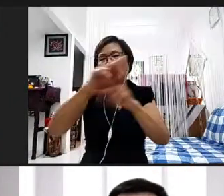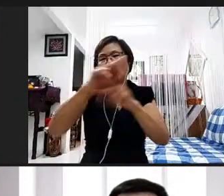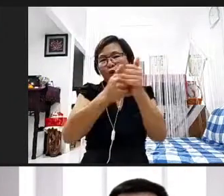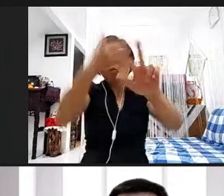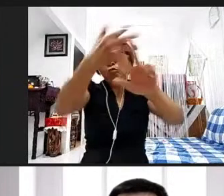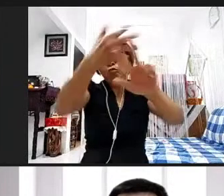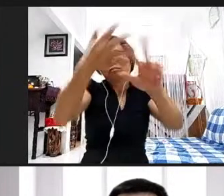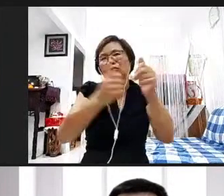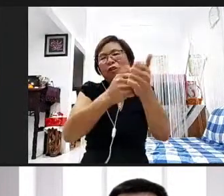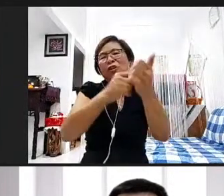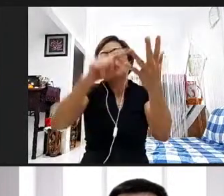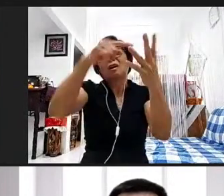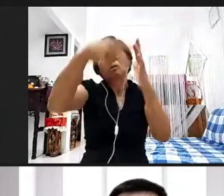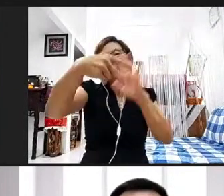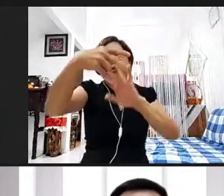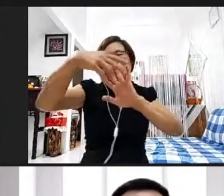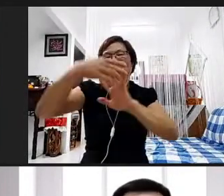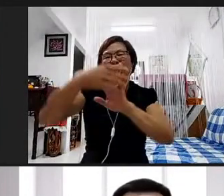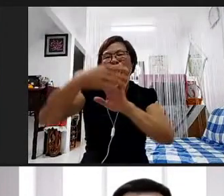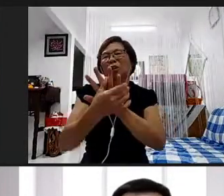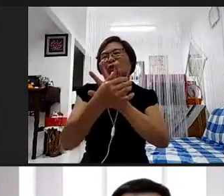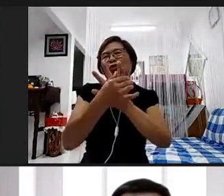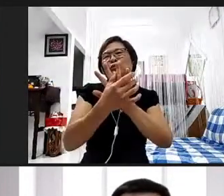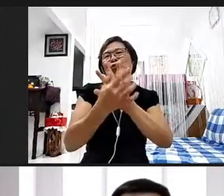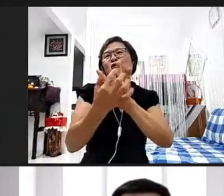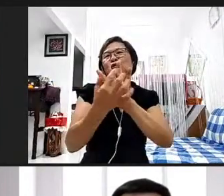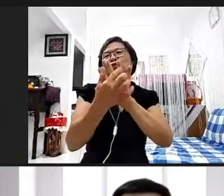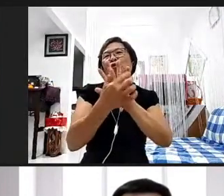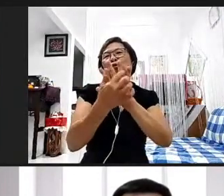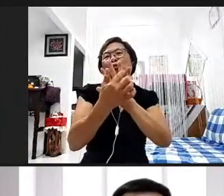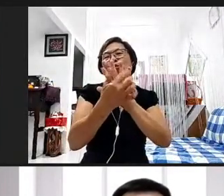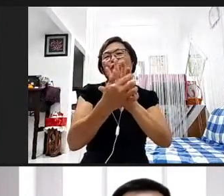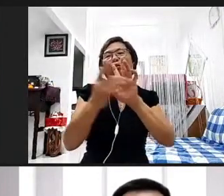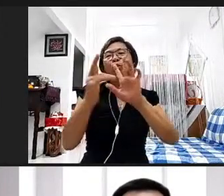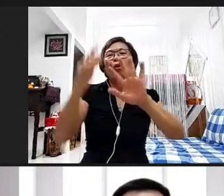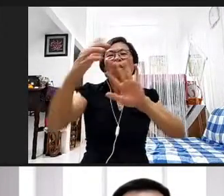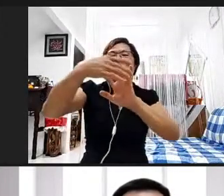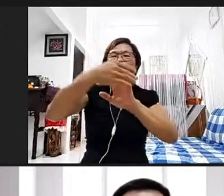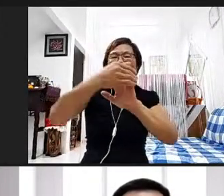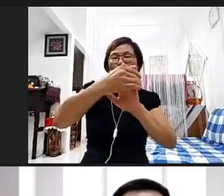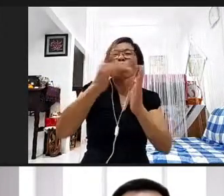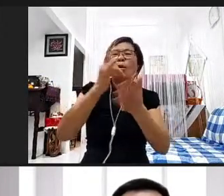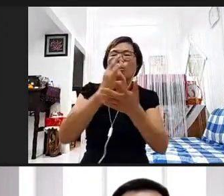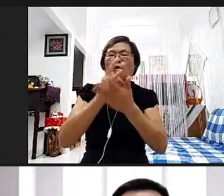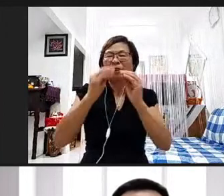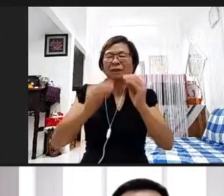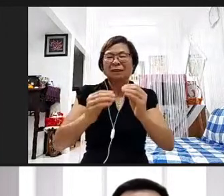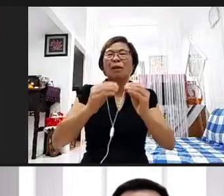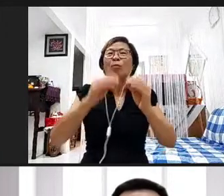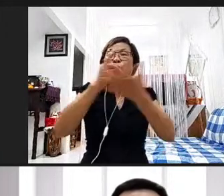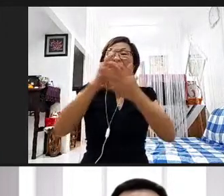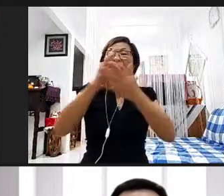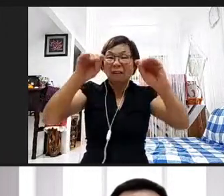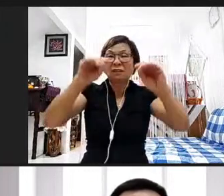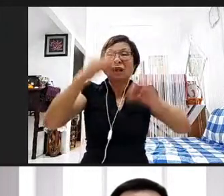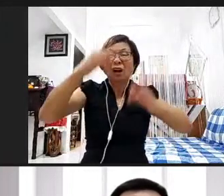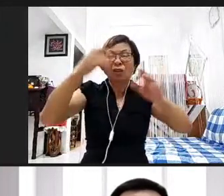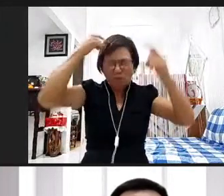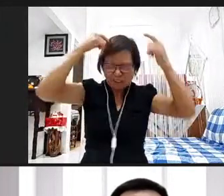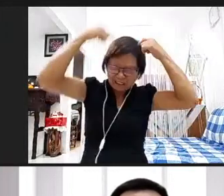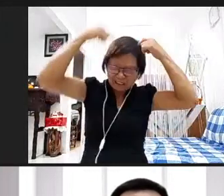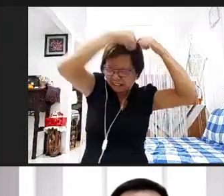are 2 other methods where the Buddha says, if your mind is running too fast towards the negative